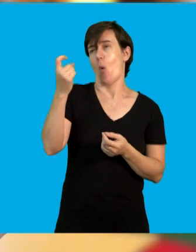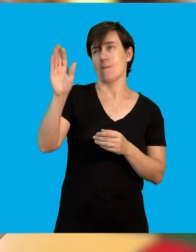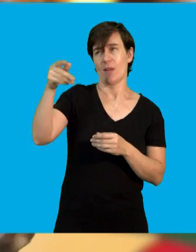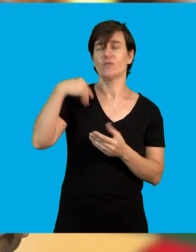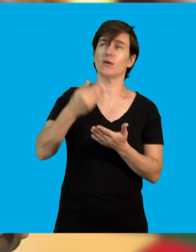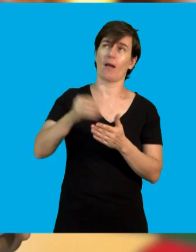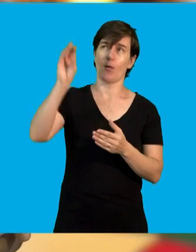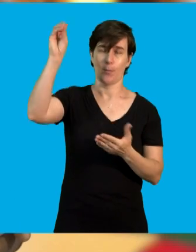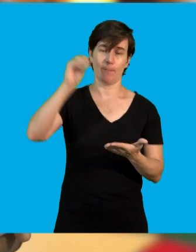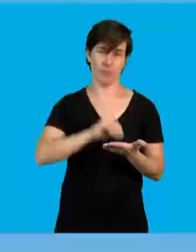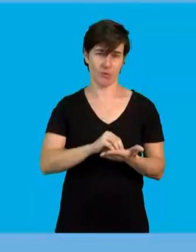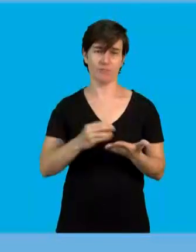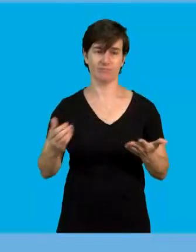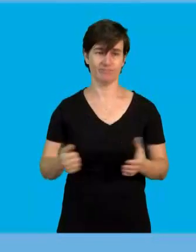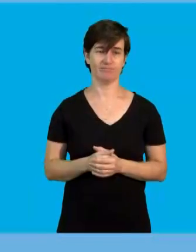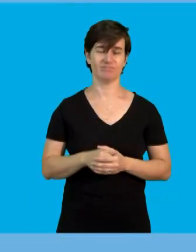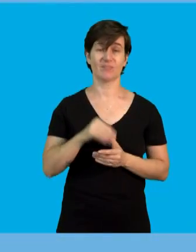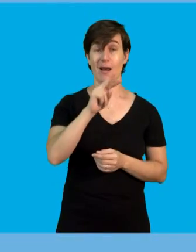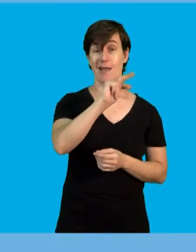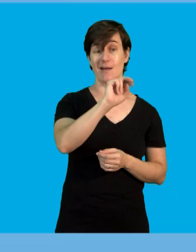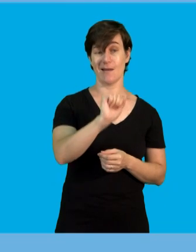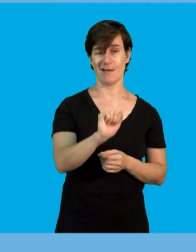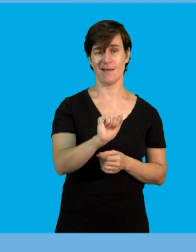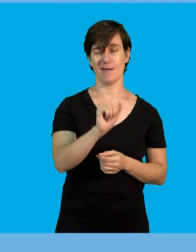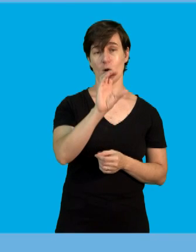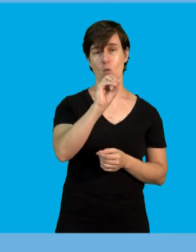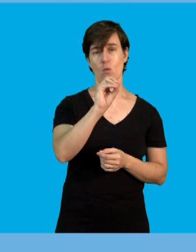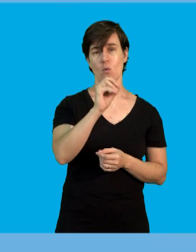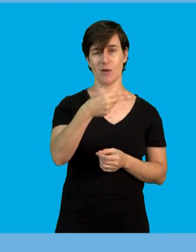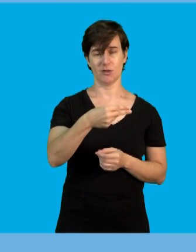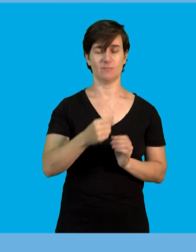So therefore, the chemical symbol for sodium hydroxide is